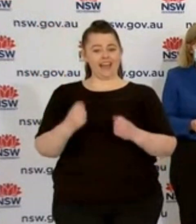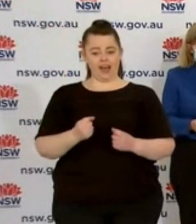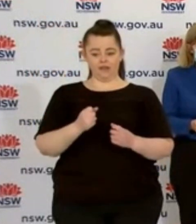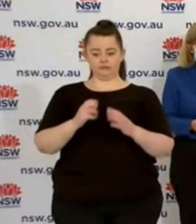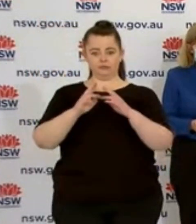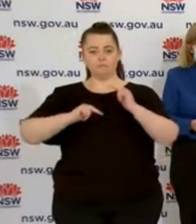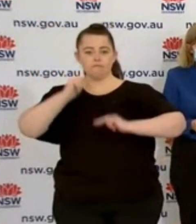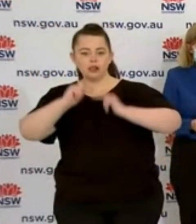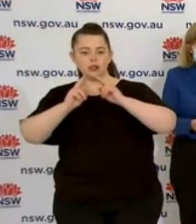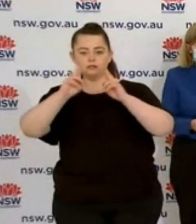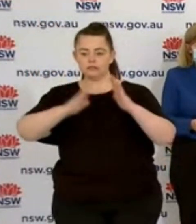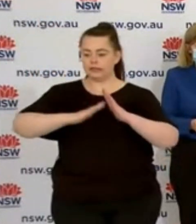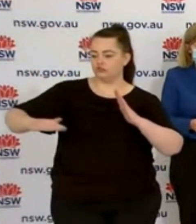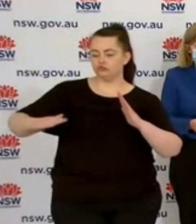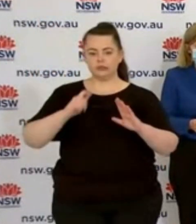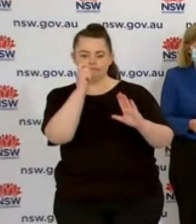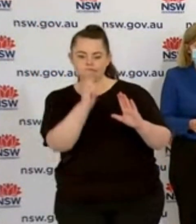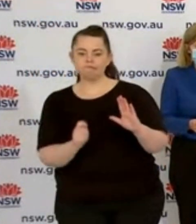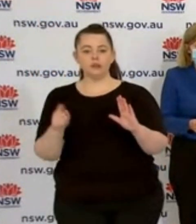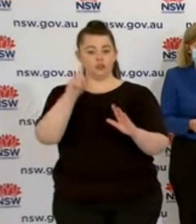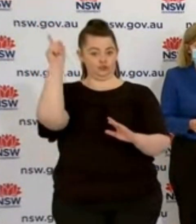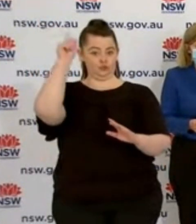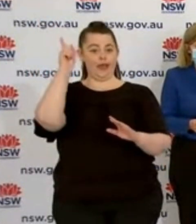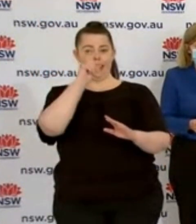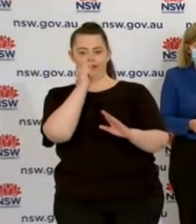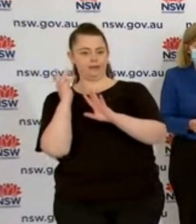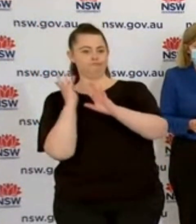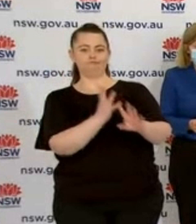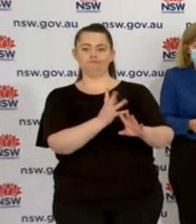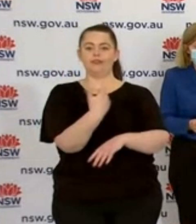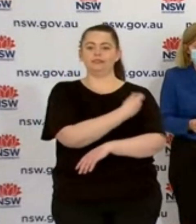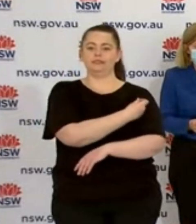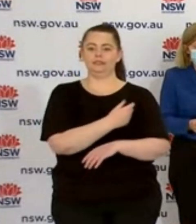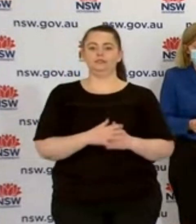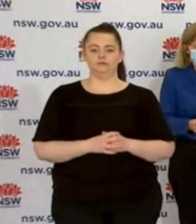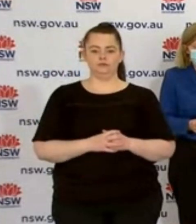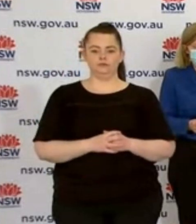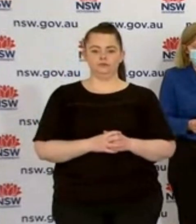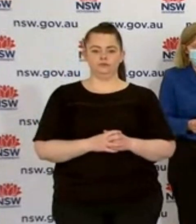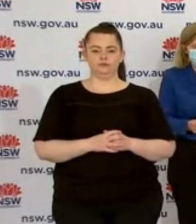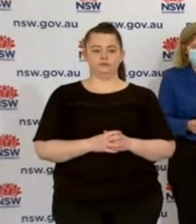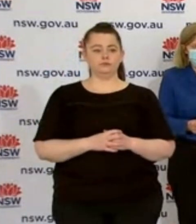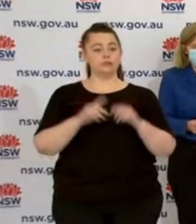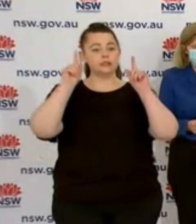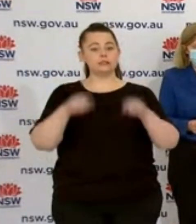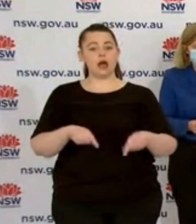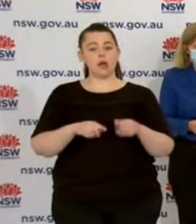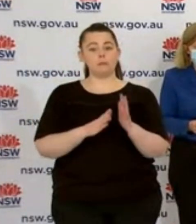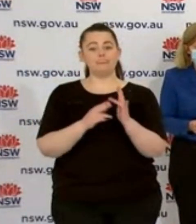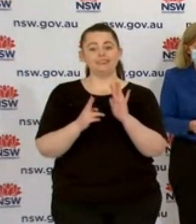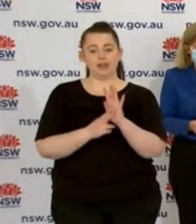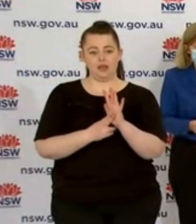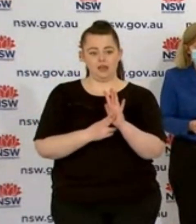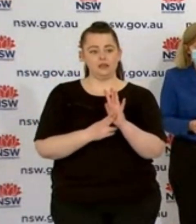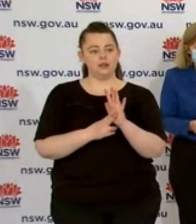and tradie occupations. But of course, commencing Monday and over the next 2 or 3 weeks, we'll have a bumper run